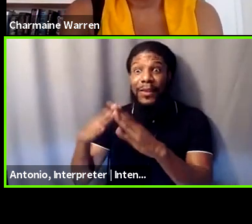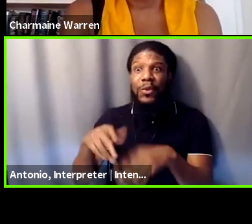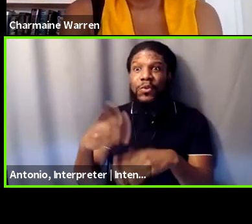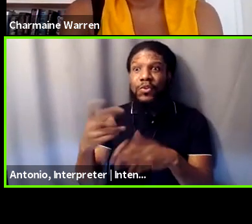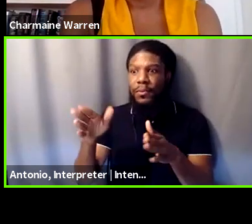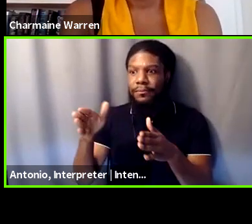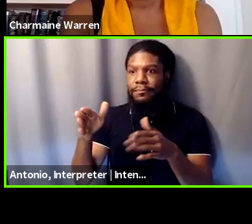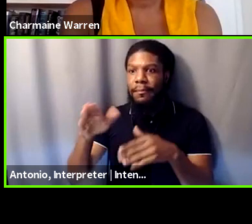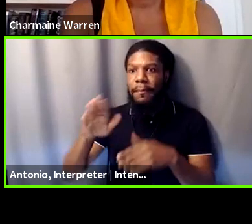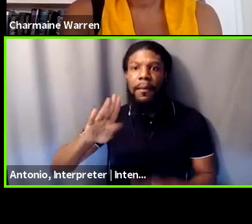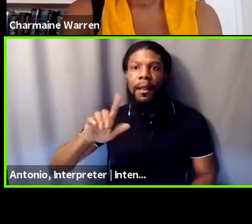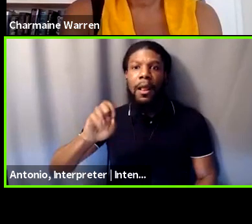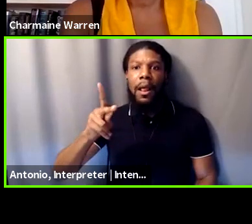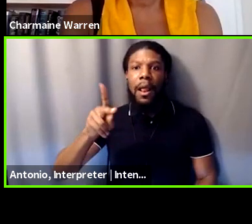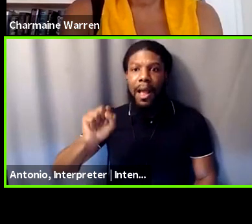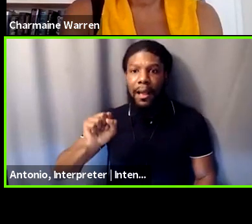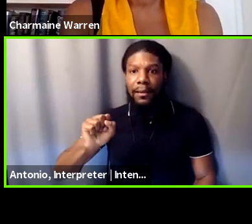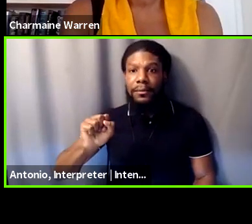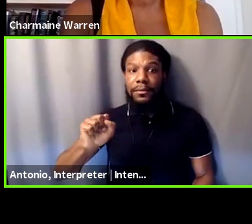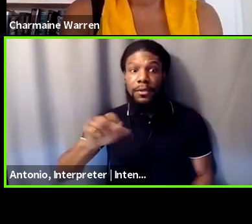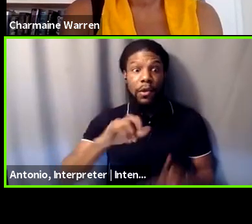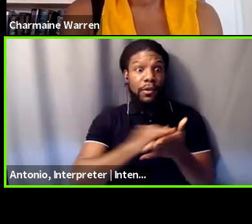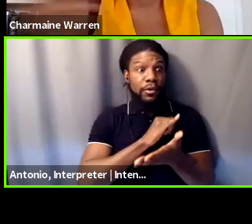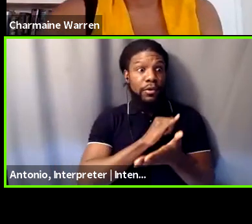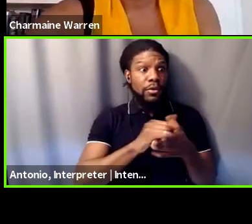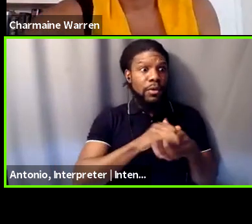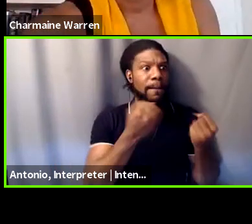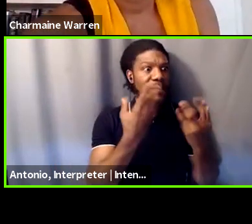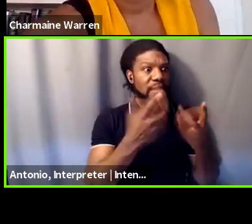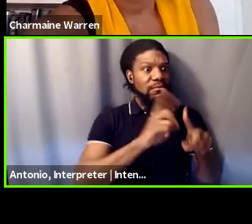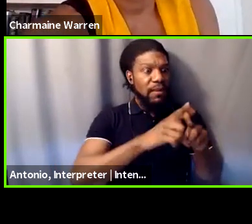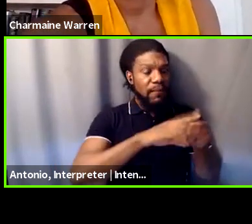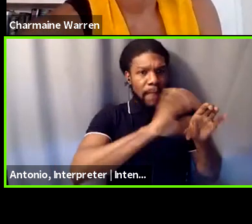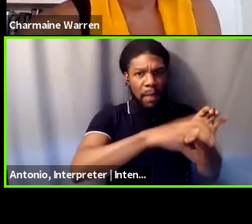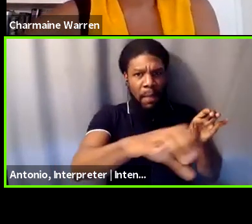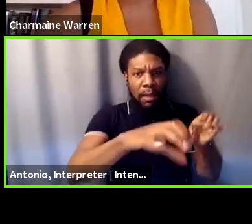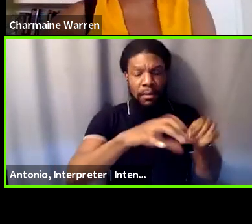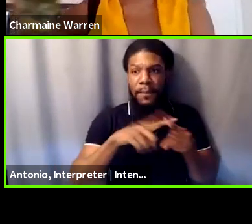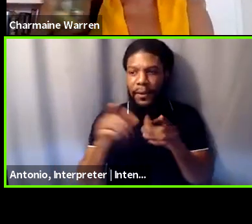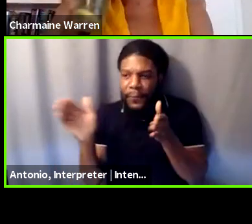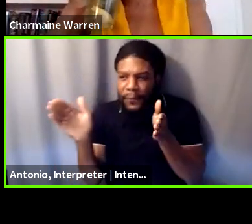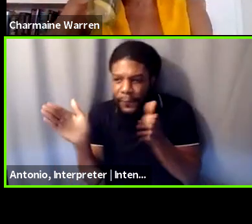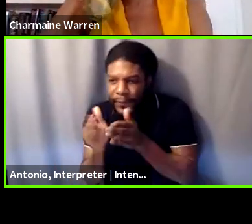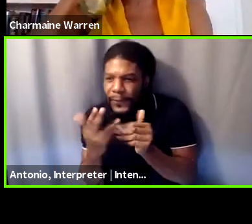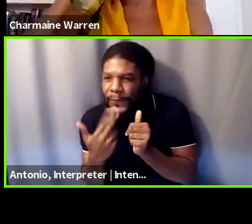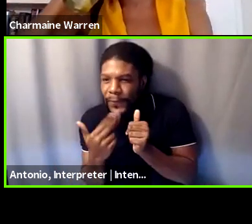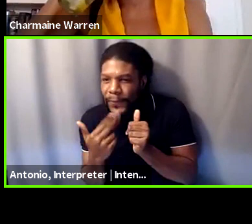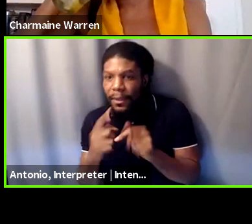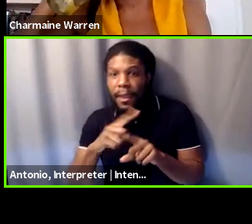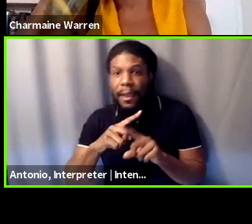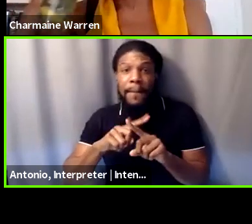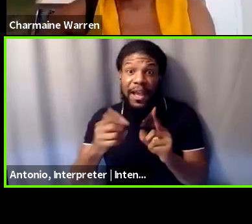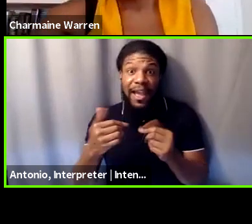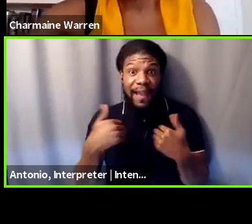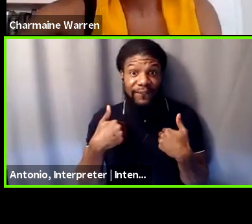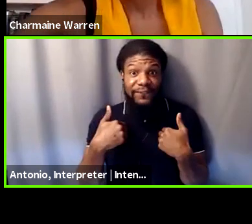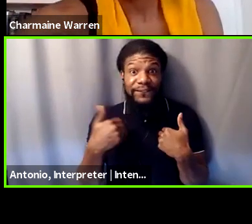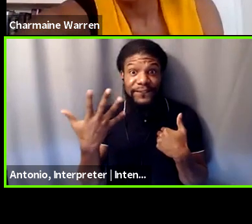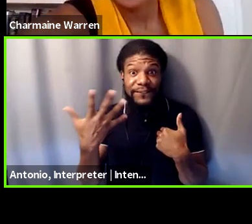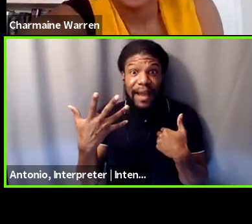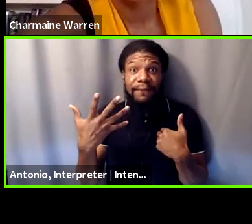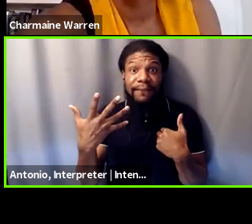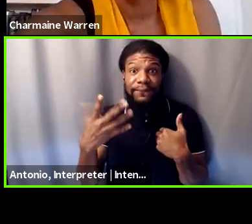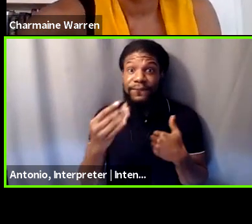York blocks, but there's 5 supermarkets and 2 pharmacies. It's the strangest place, but